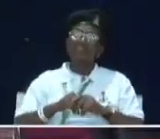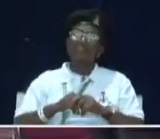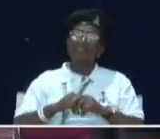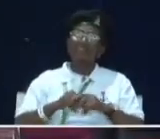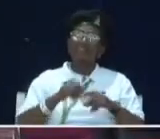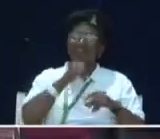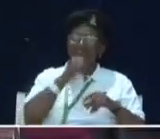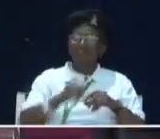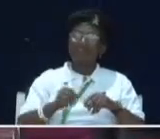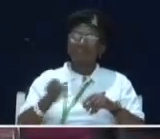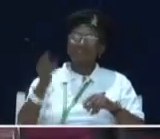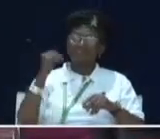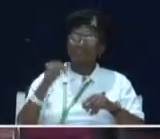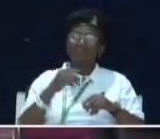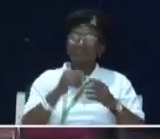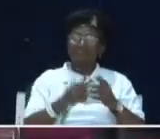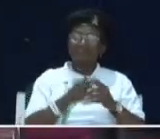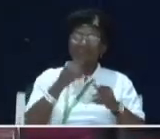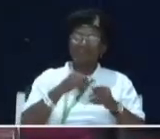Samuel was firstborn.